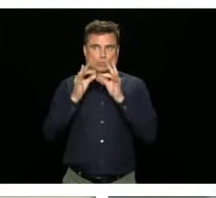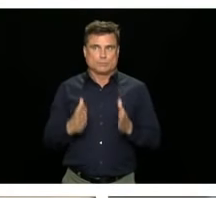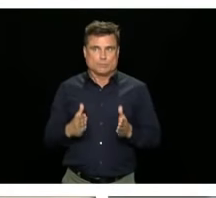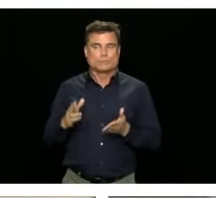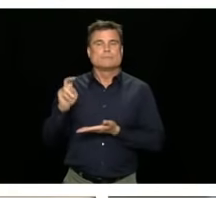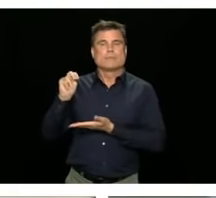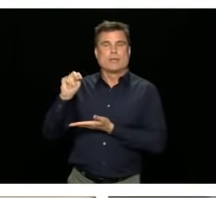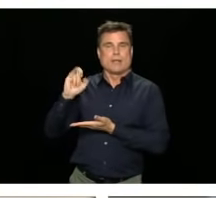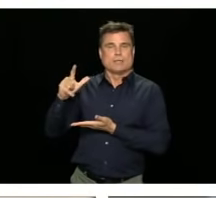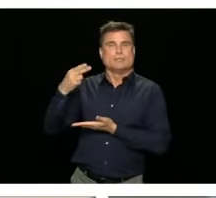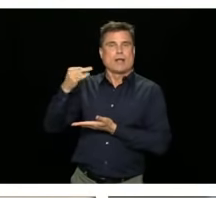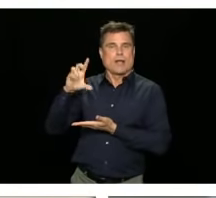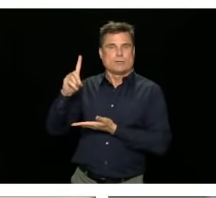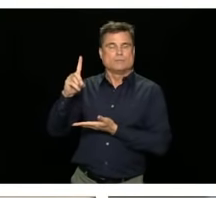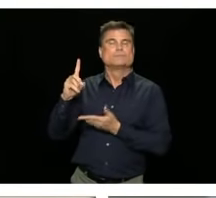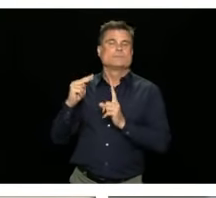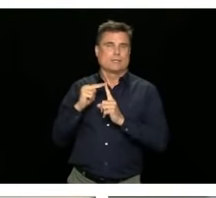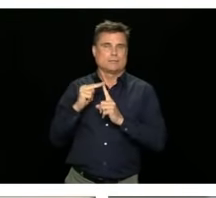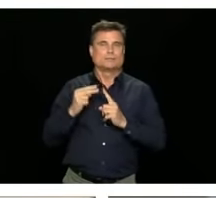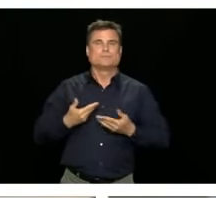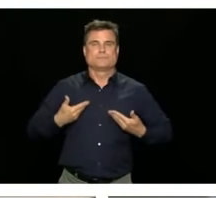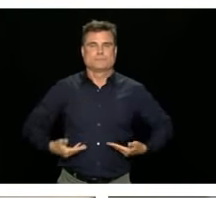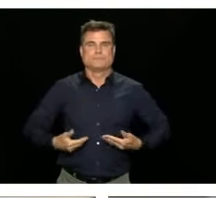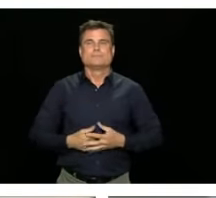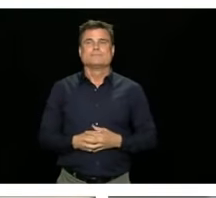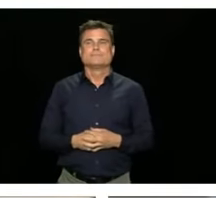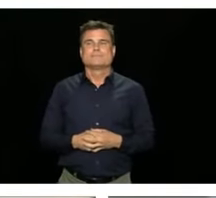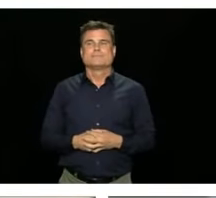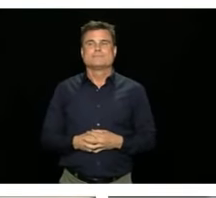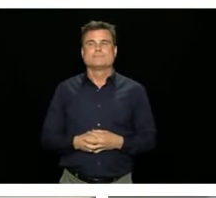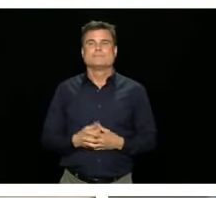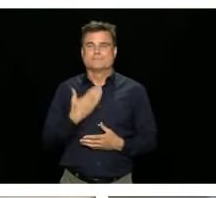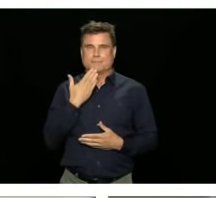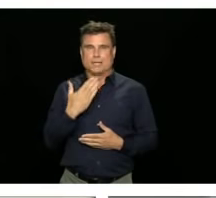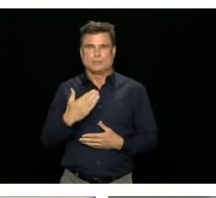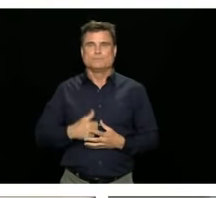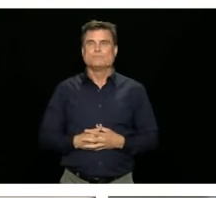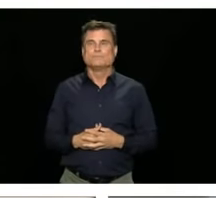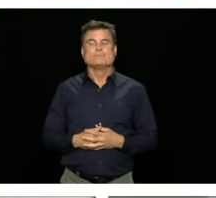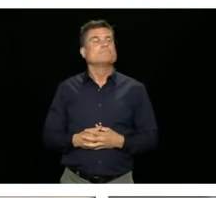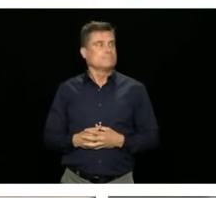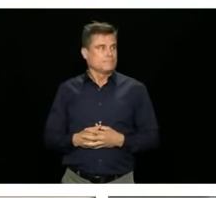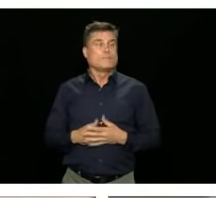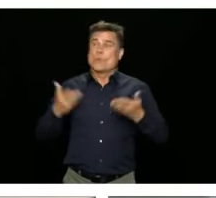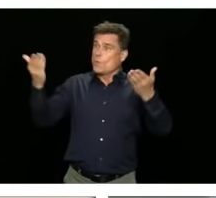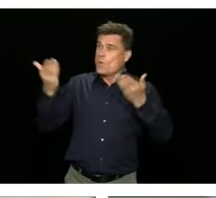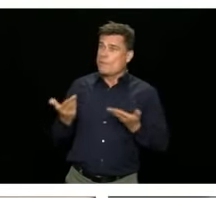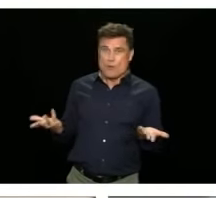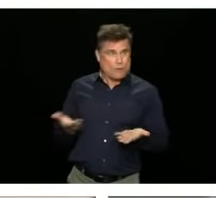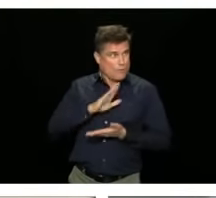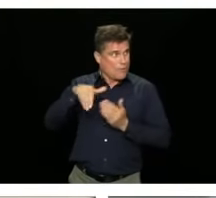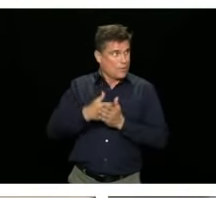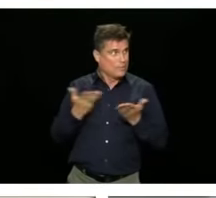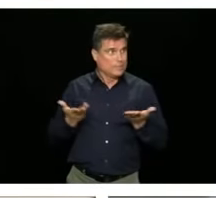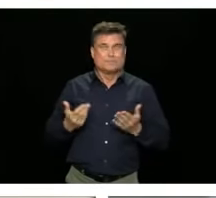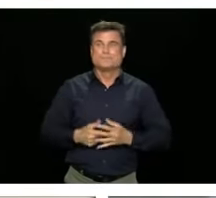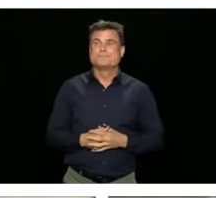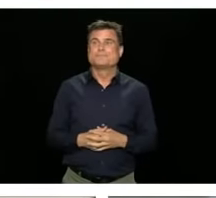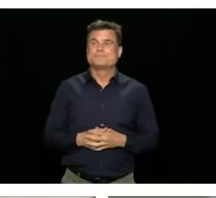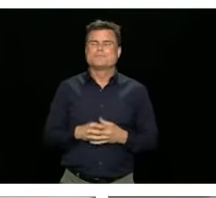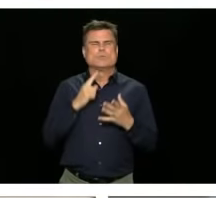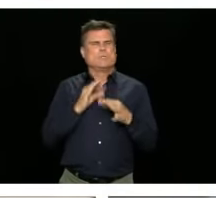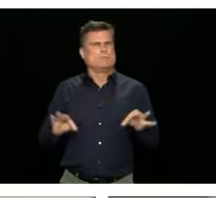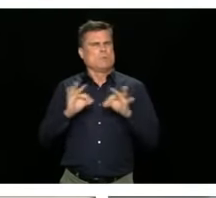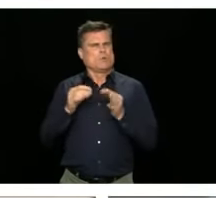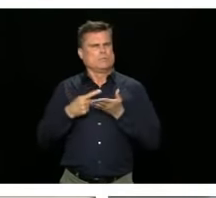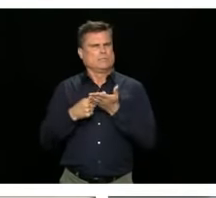Welcome, everyone. I'm so glad that you're able to join us today for this very important discussion. It's going to be a very thoughtful discussion for